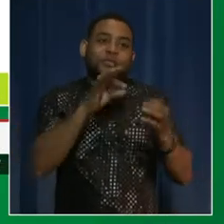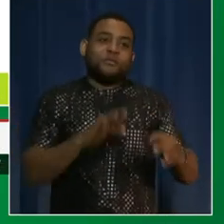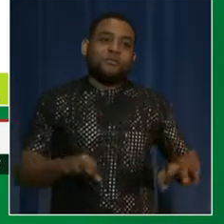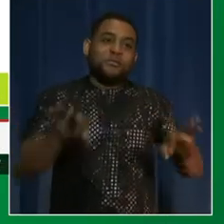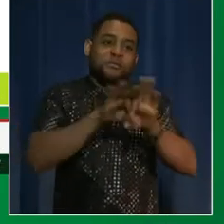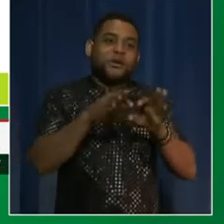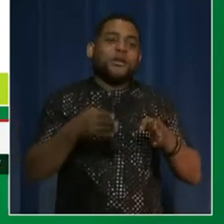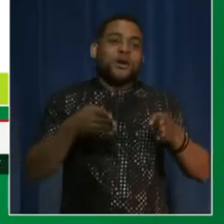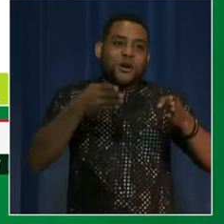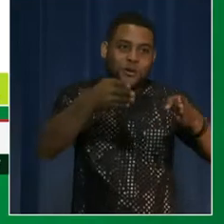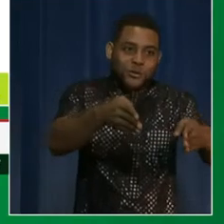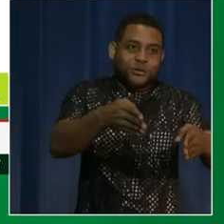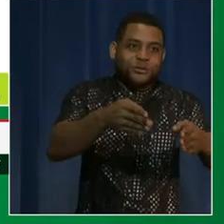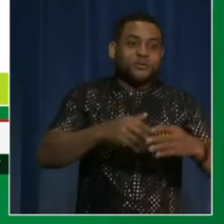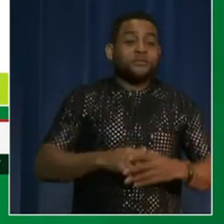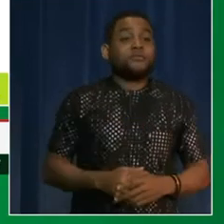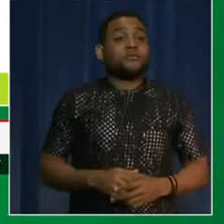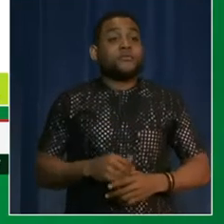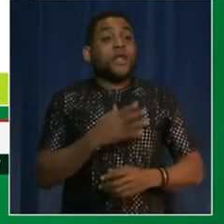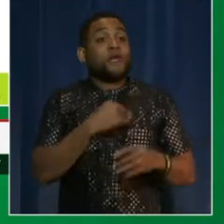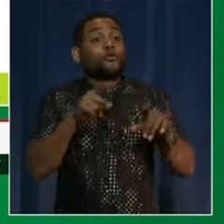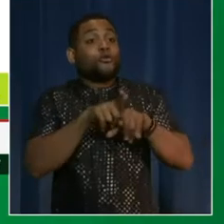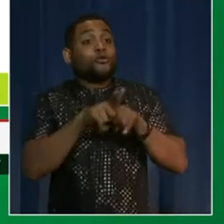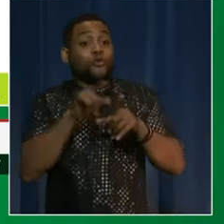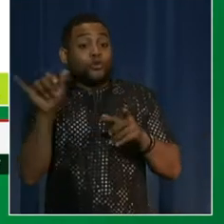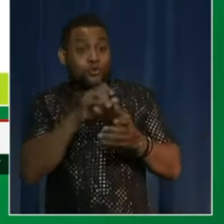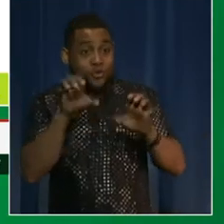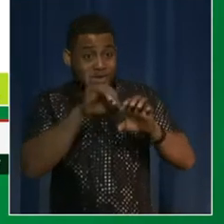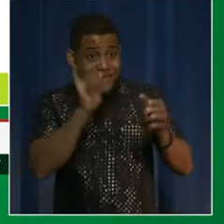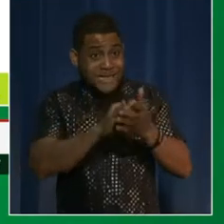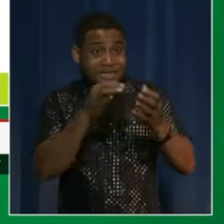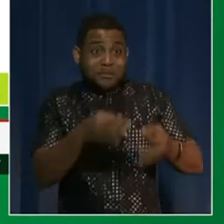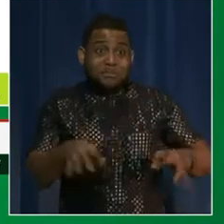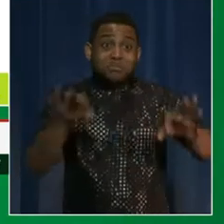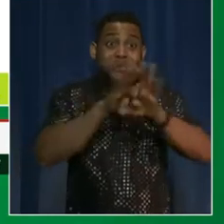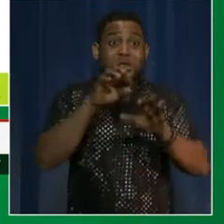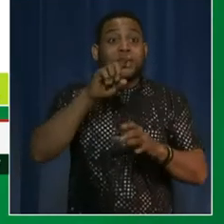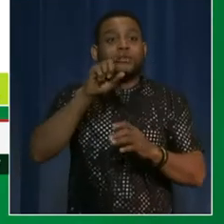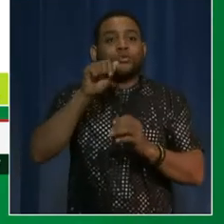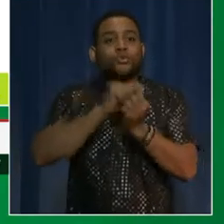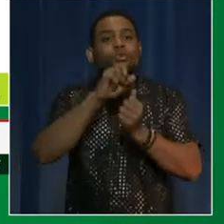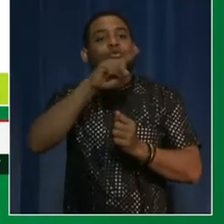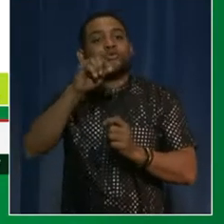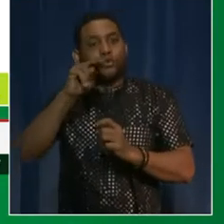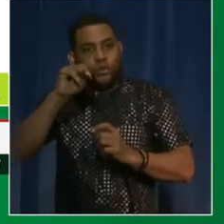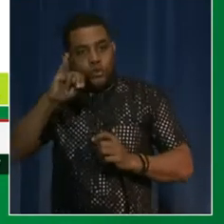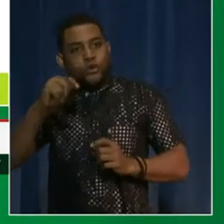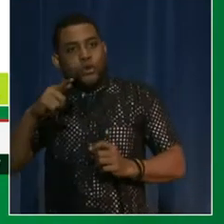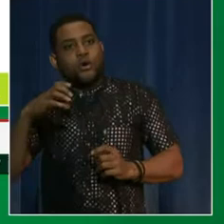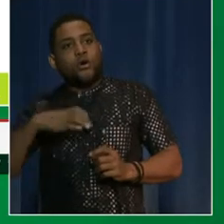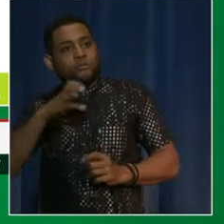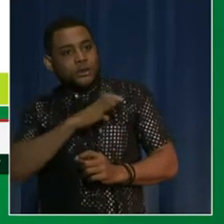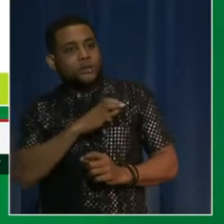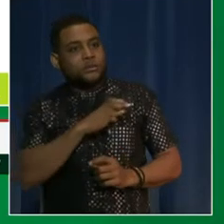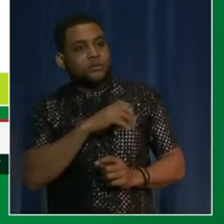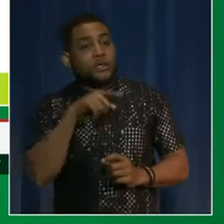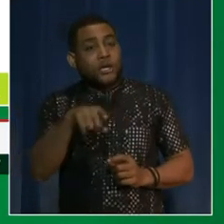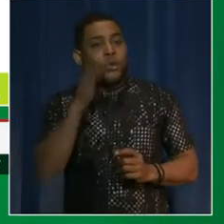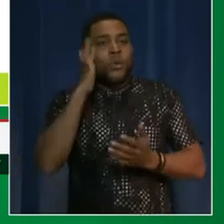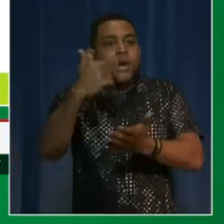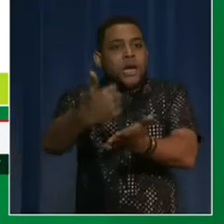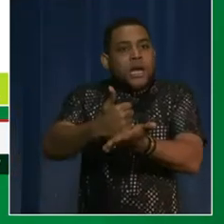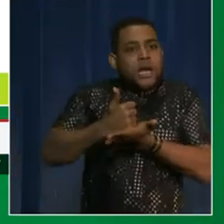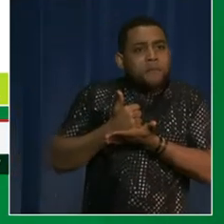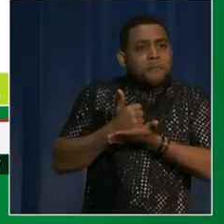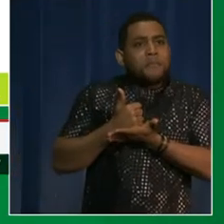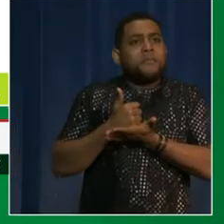really important work with the Zoning Commission, advancing sets of proposals that are going to unlock these opportunities that Drew and Brenda just